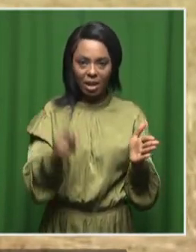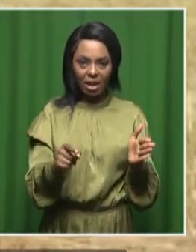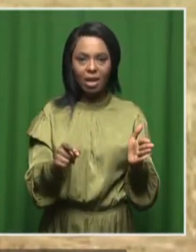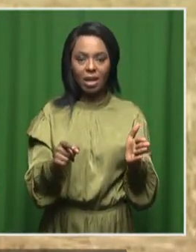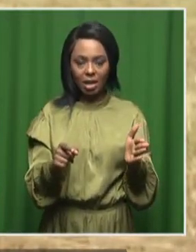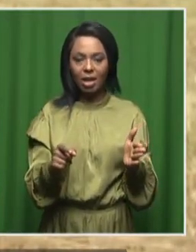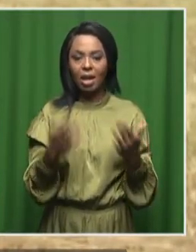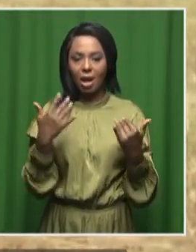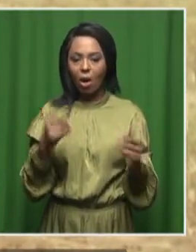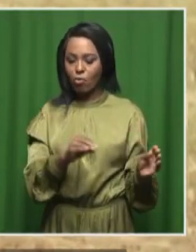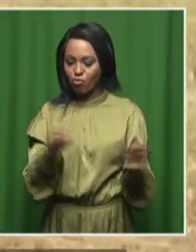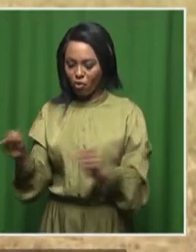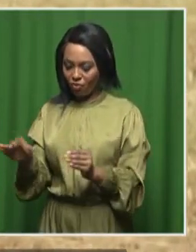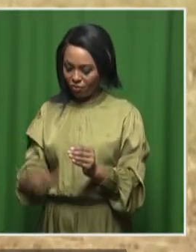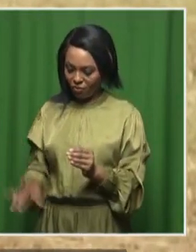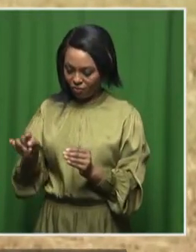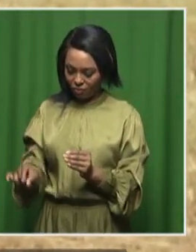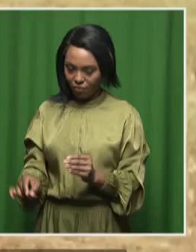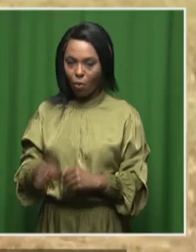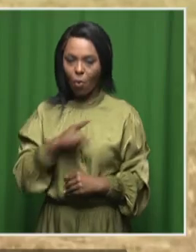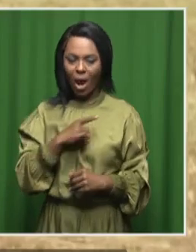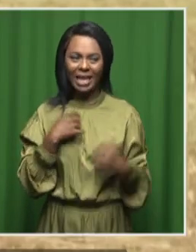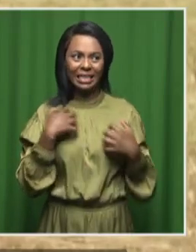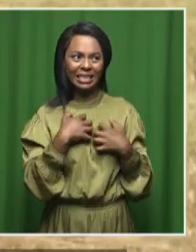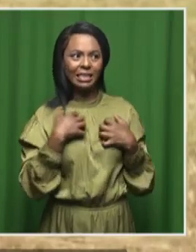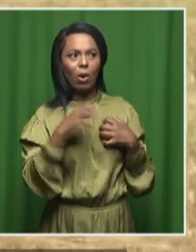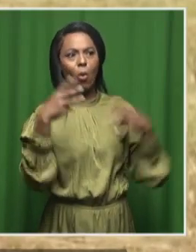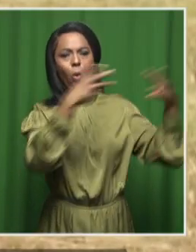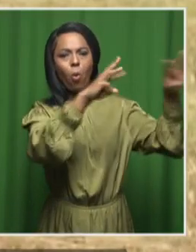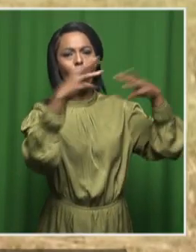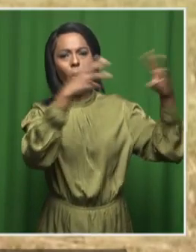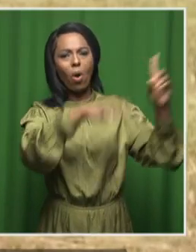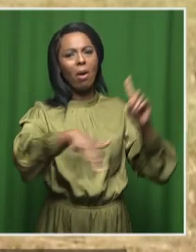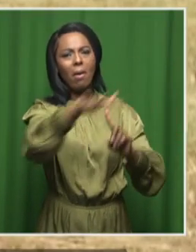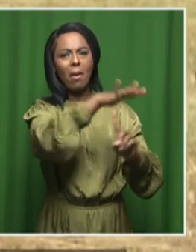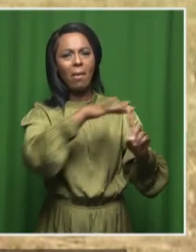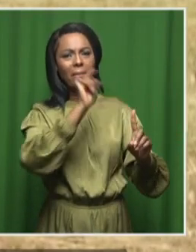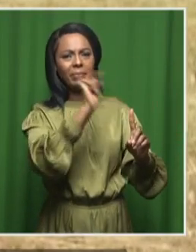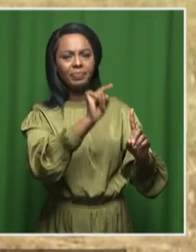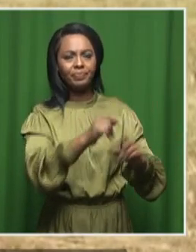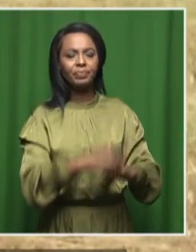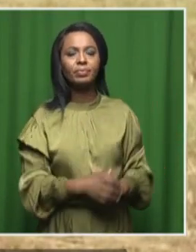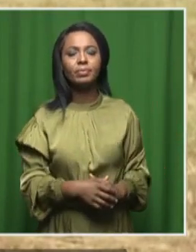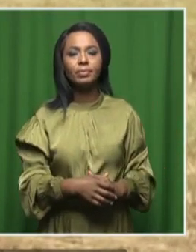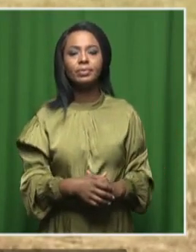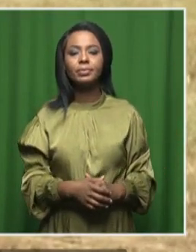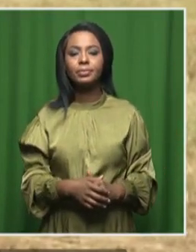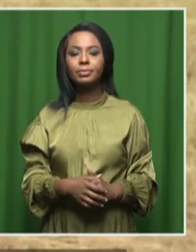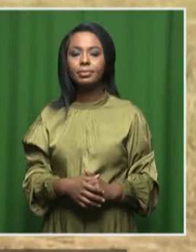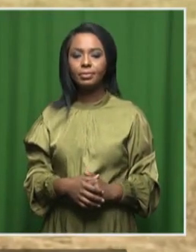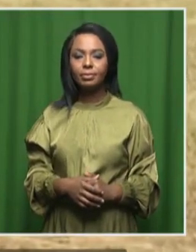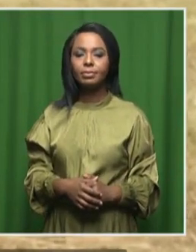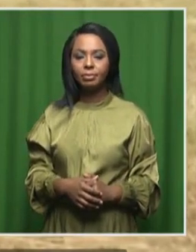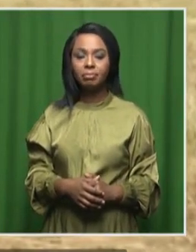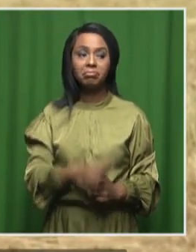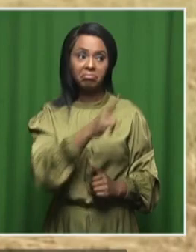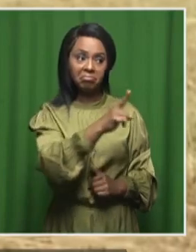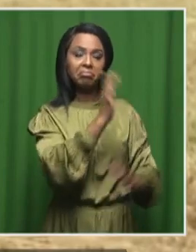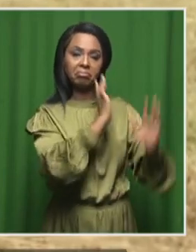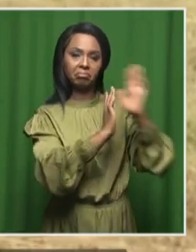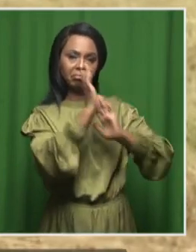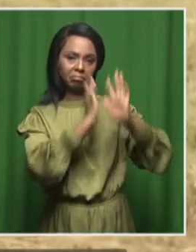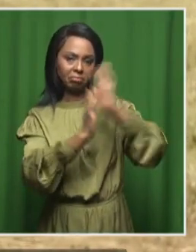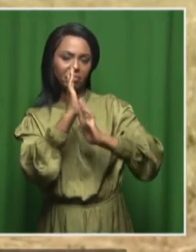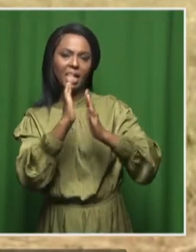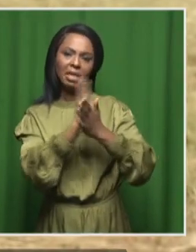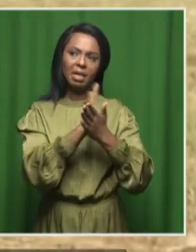environment after being traumatized in those war areas. That is Dr. Khalil just taking us through some